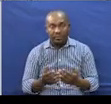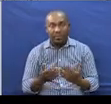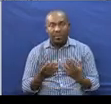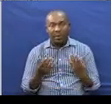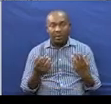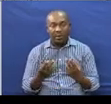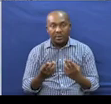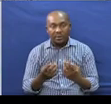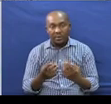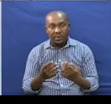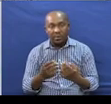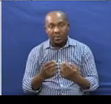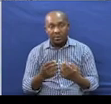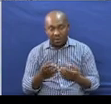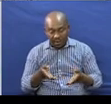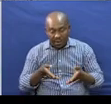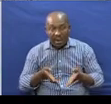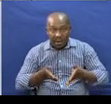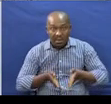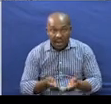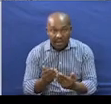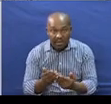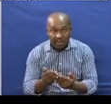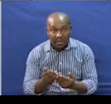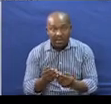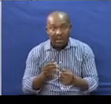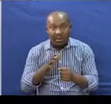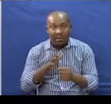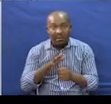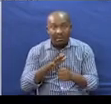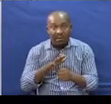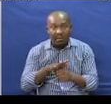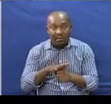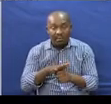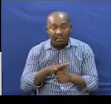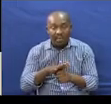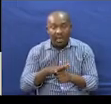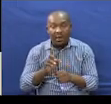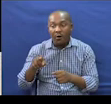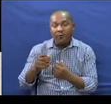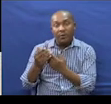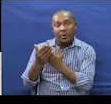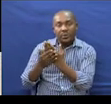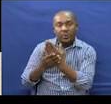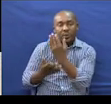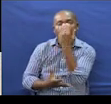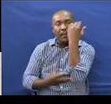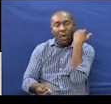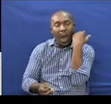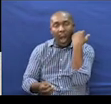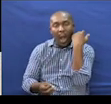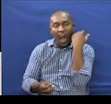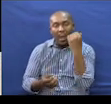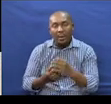factors. Here in birth rate, most of the LDCs, most of less developed countries, for example, those countries